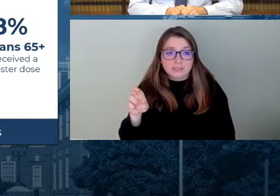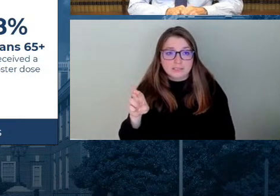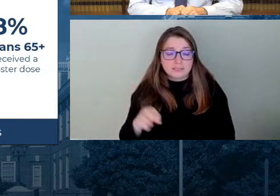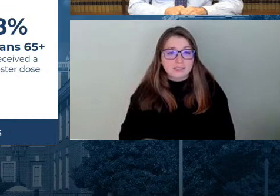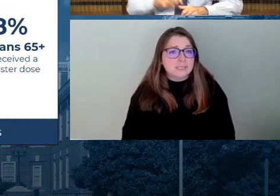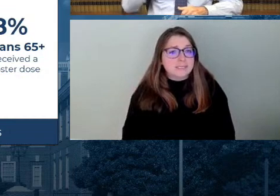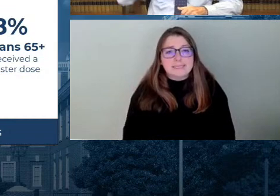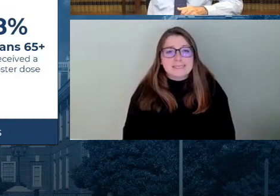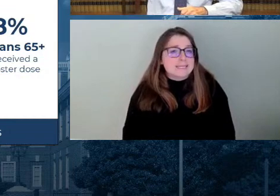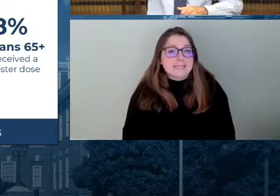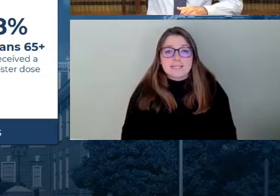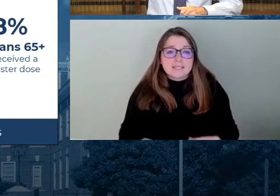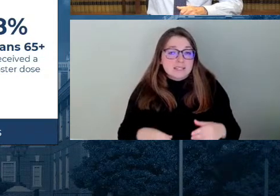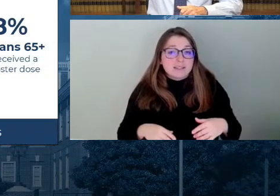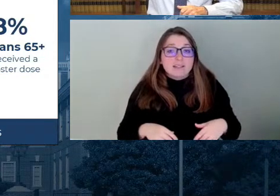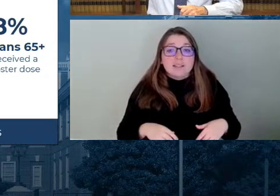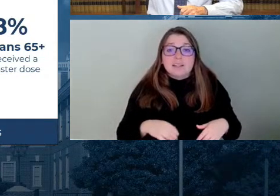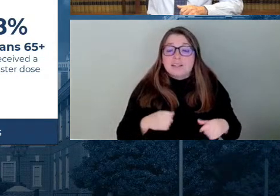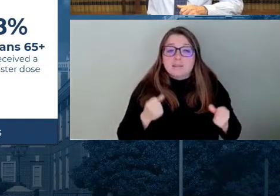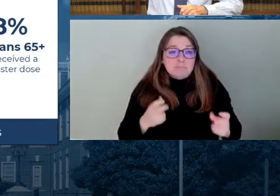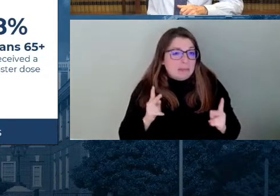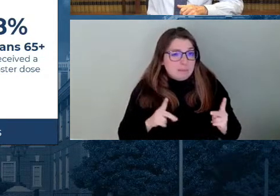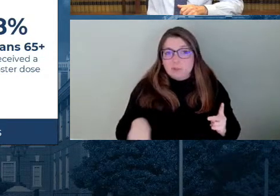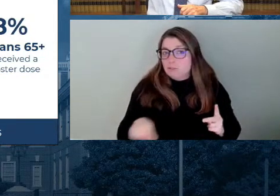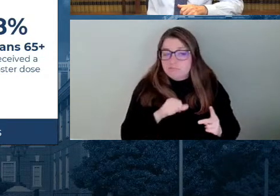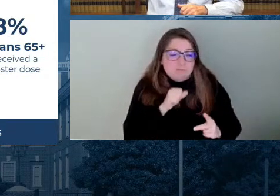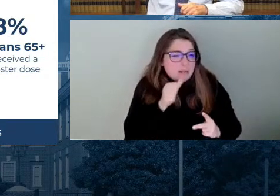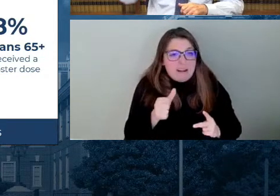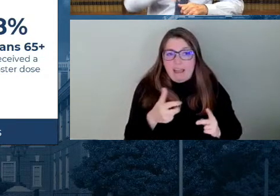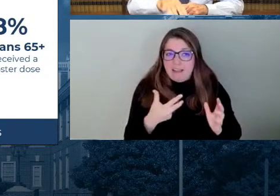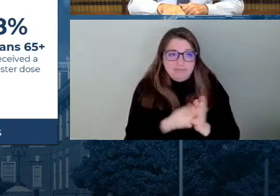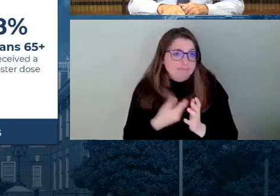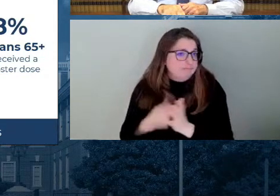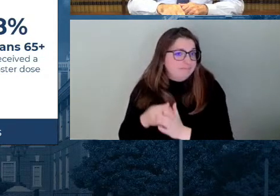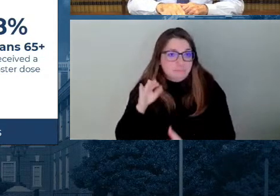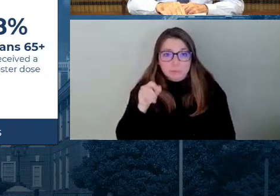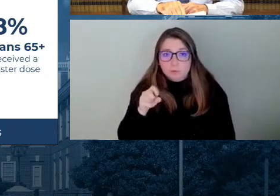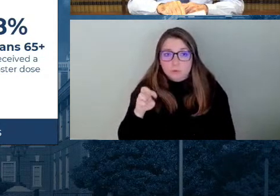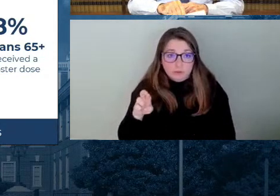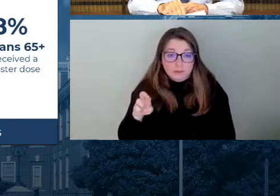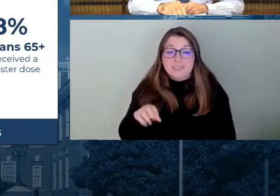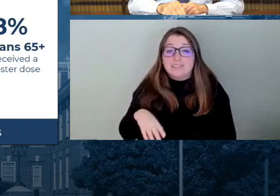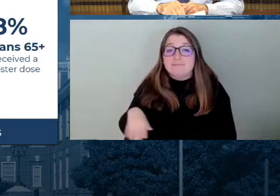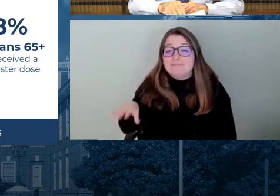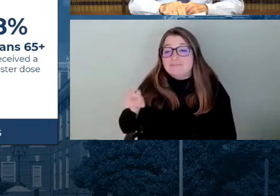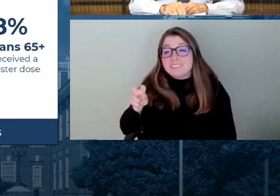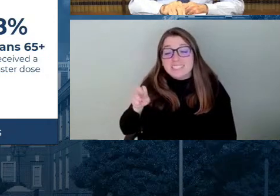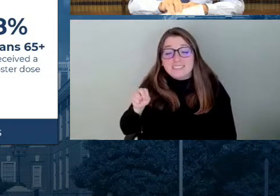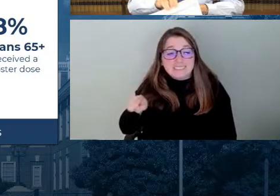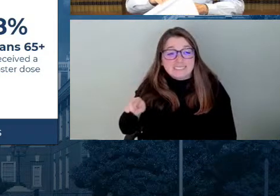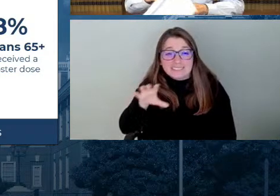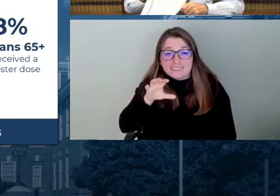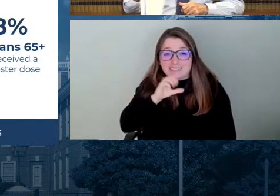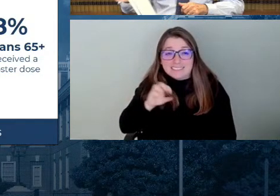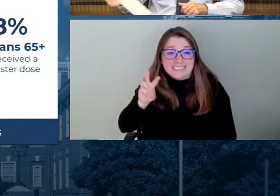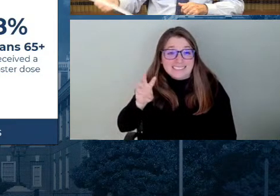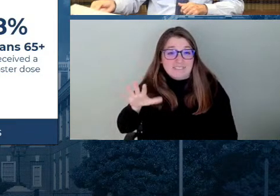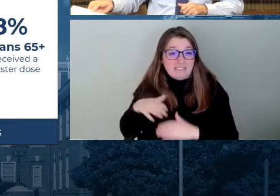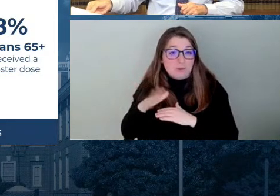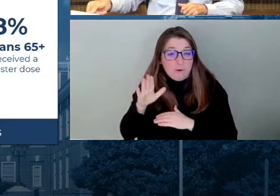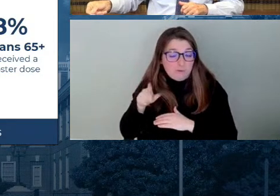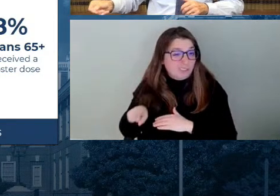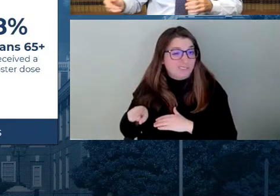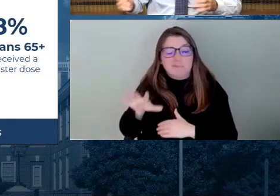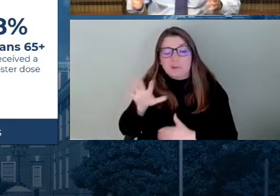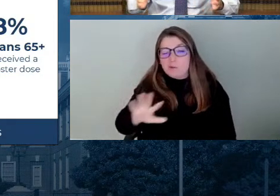of people getting vaccinated. Even those 65 and over, only about 24% have gotten that booster. So think